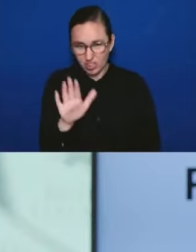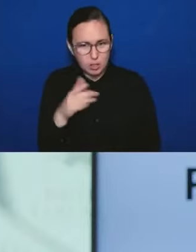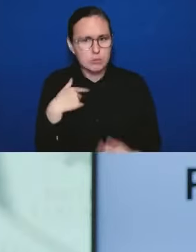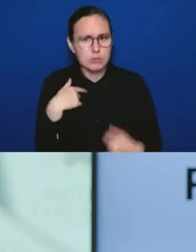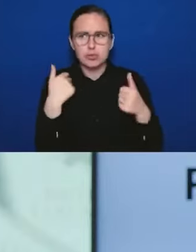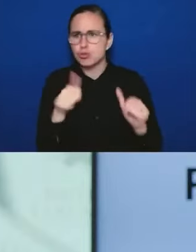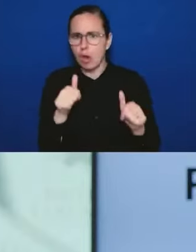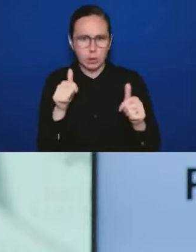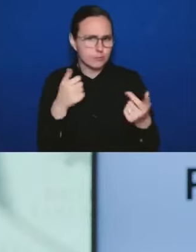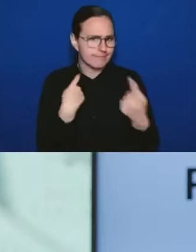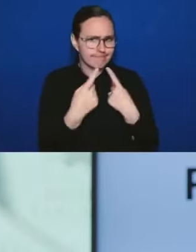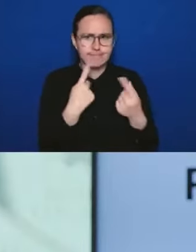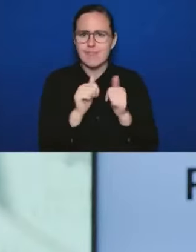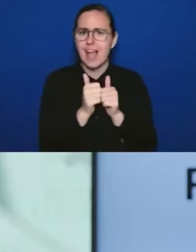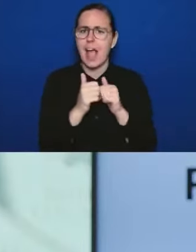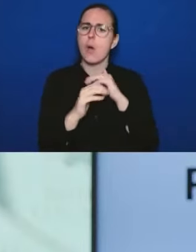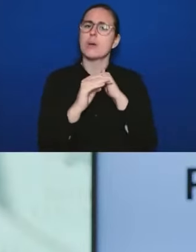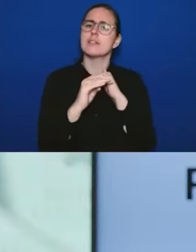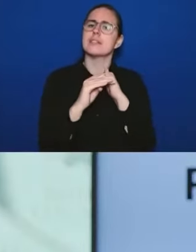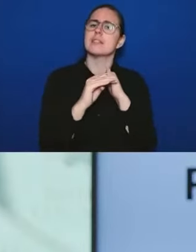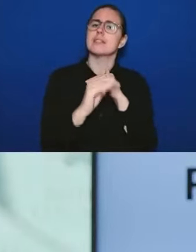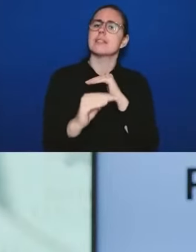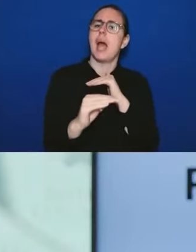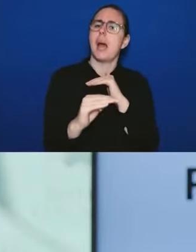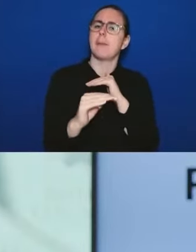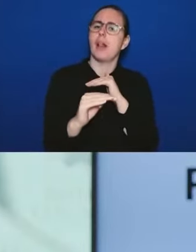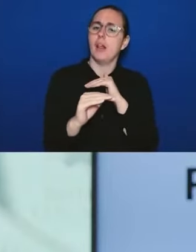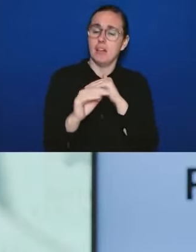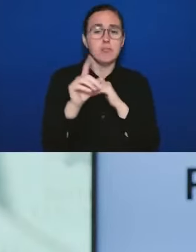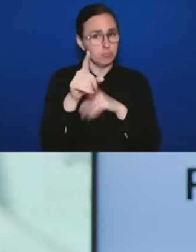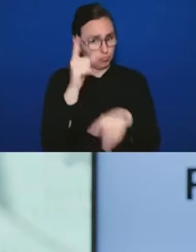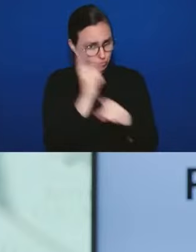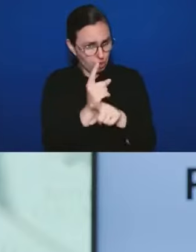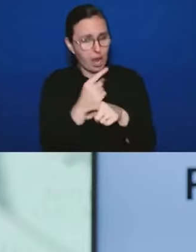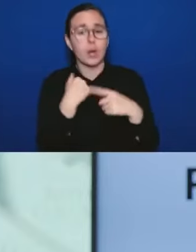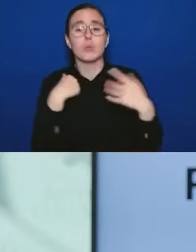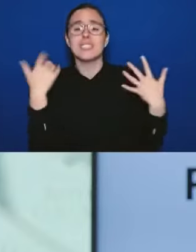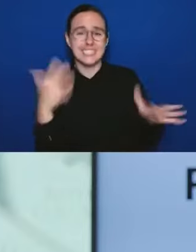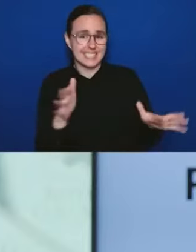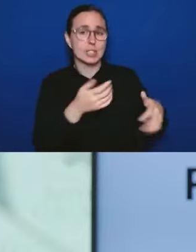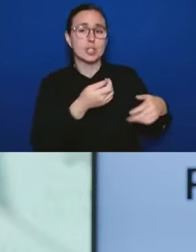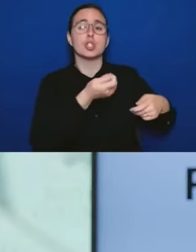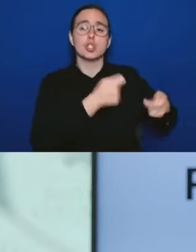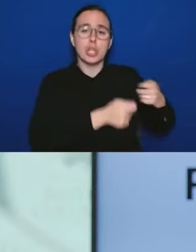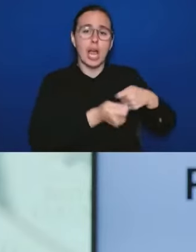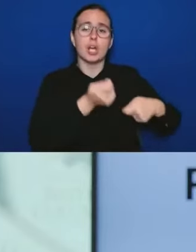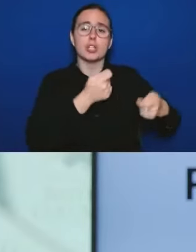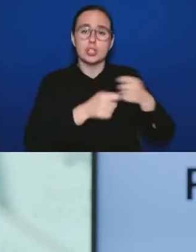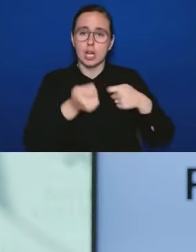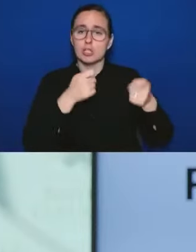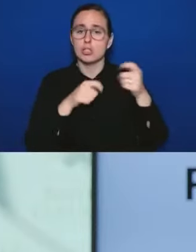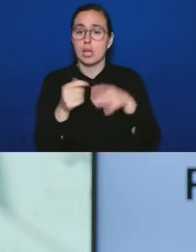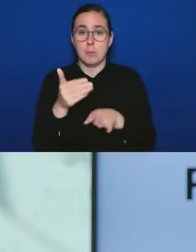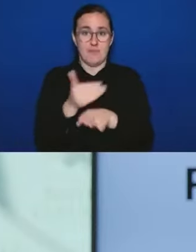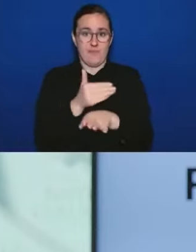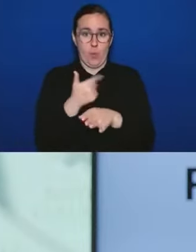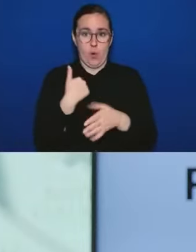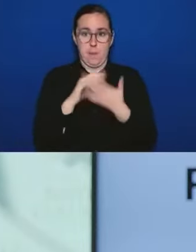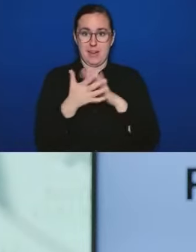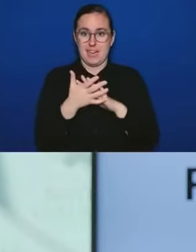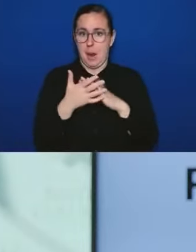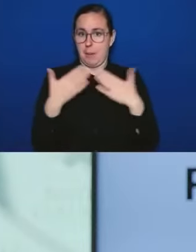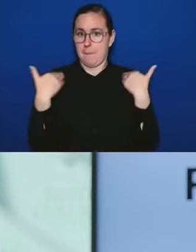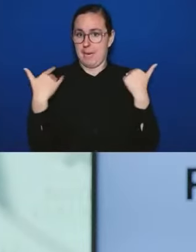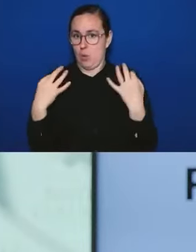a revolving door, particularly in the 10 years prior to my becoming Minister of Health, and that's just fact, and that had